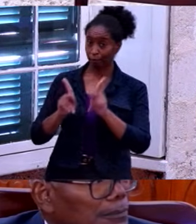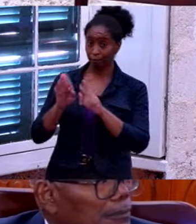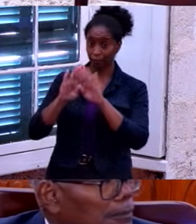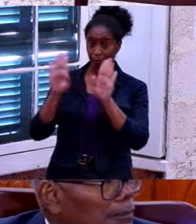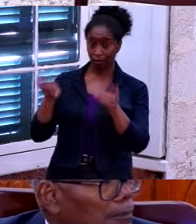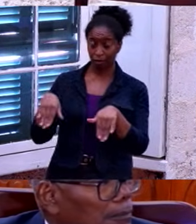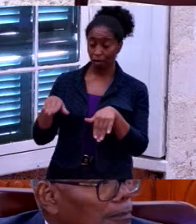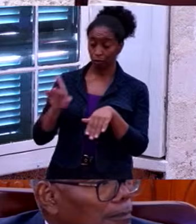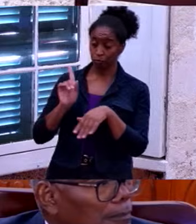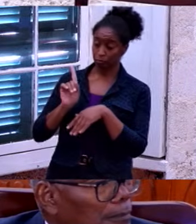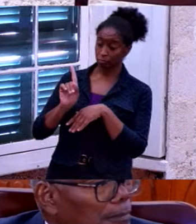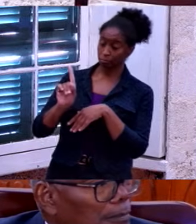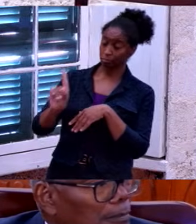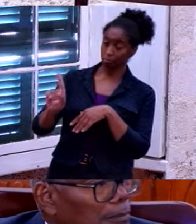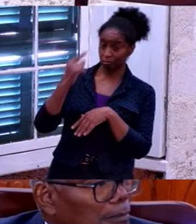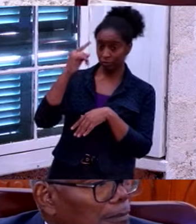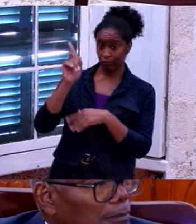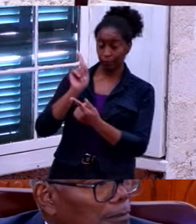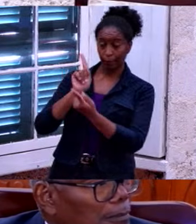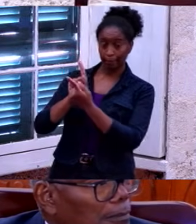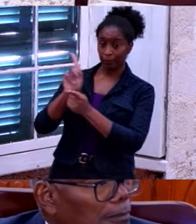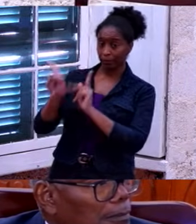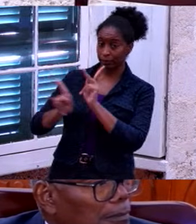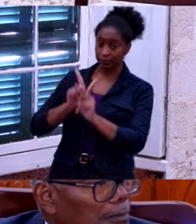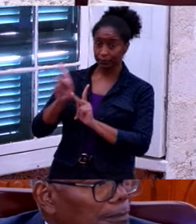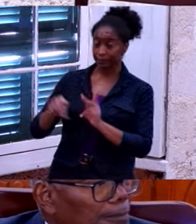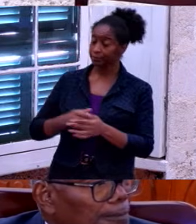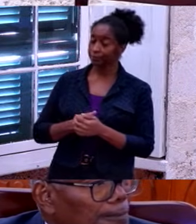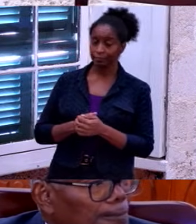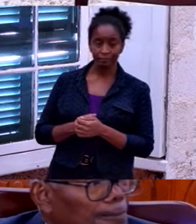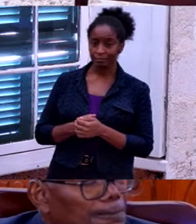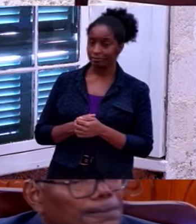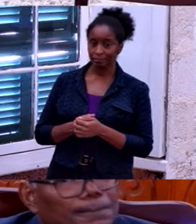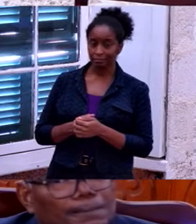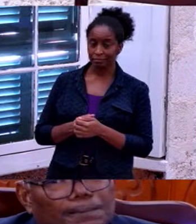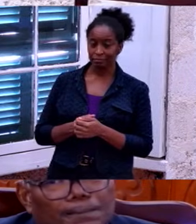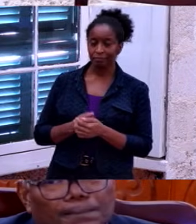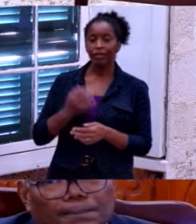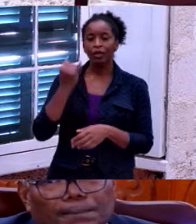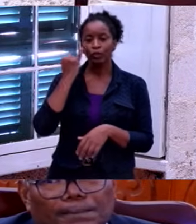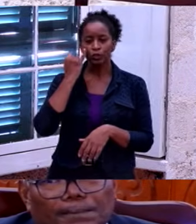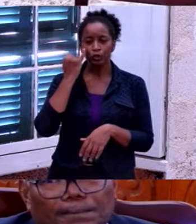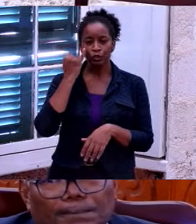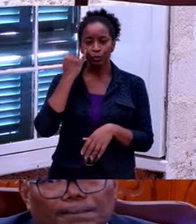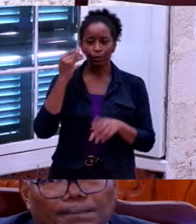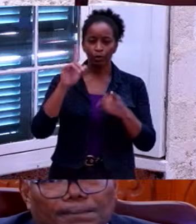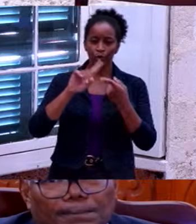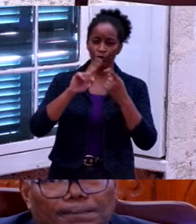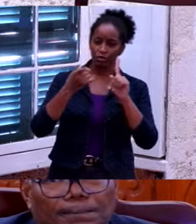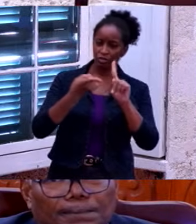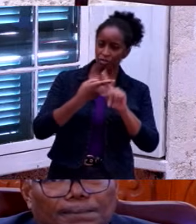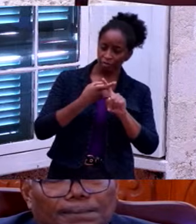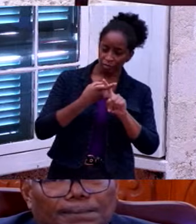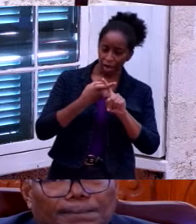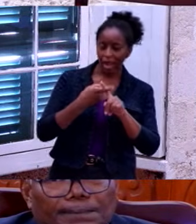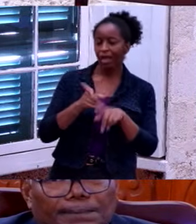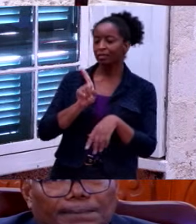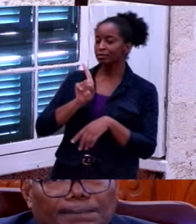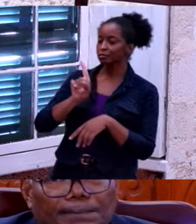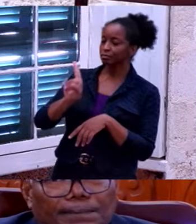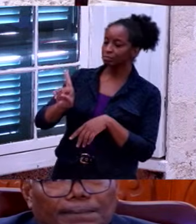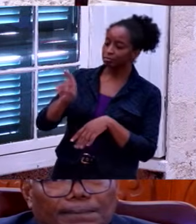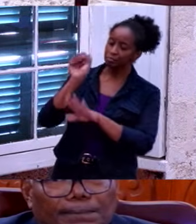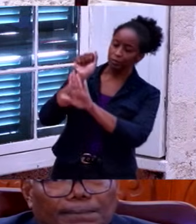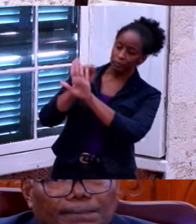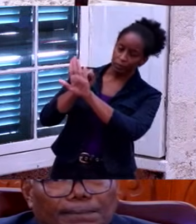by, they would call and say, "I out here, open the door." Otherwise, you would be ringing or calling, and people